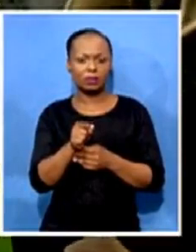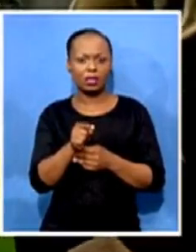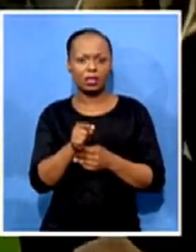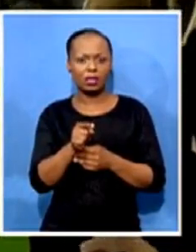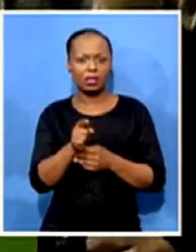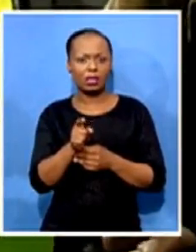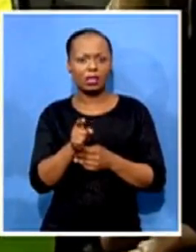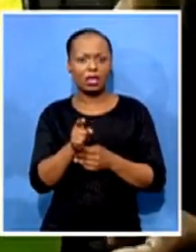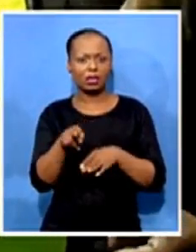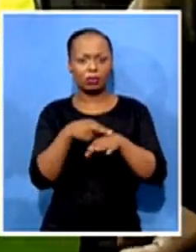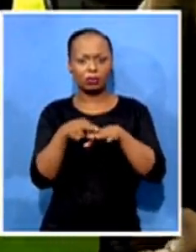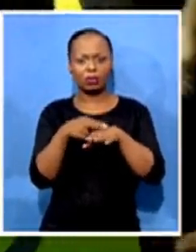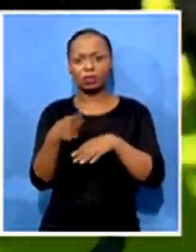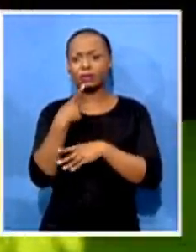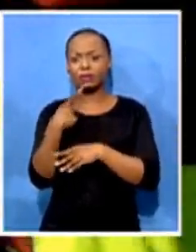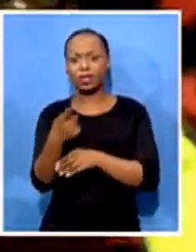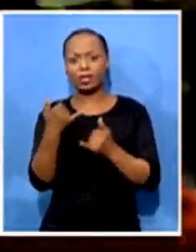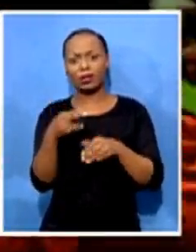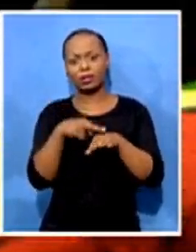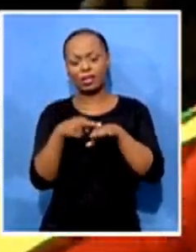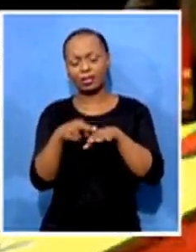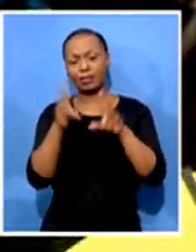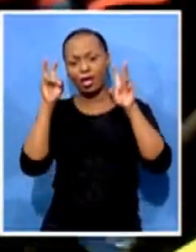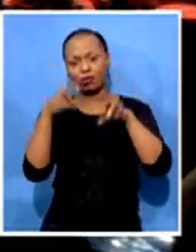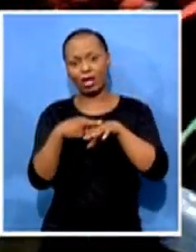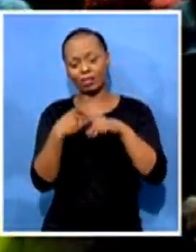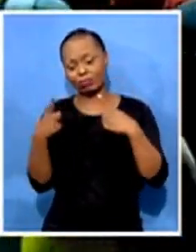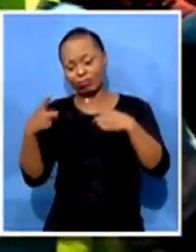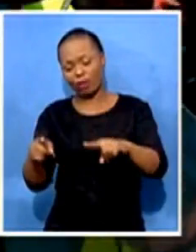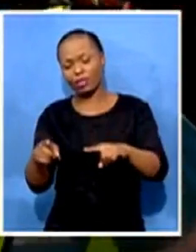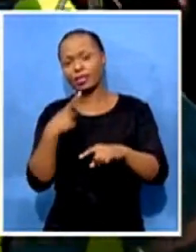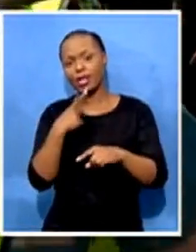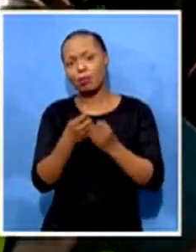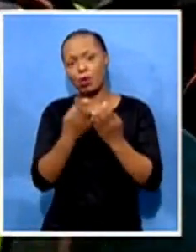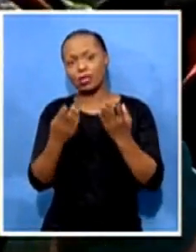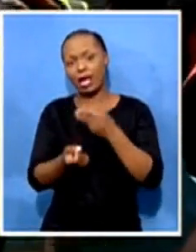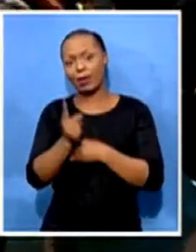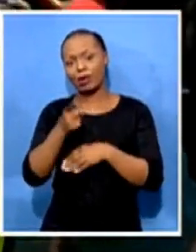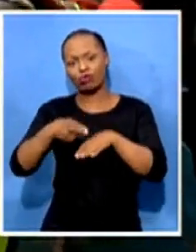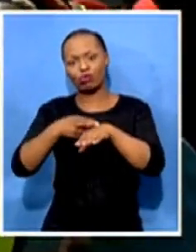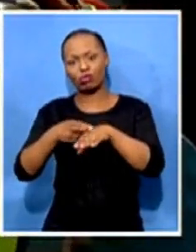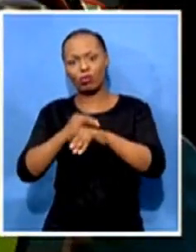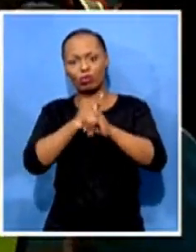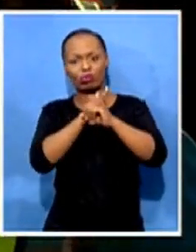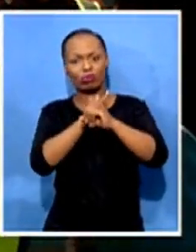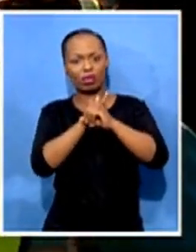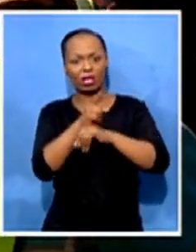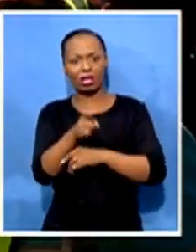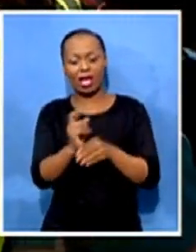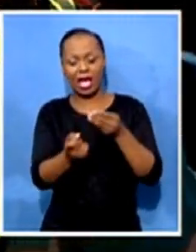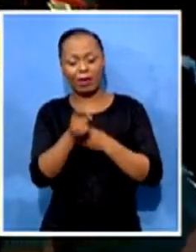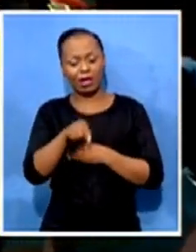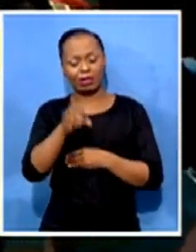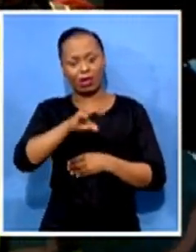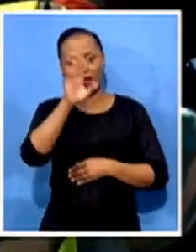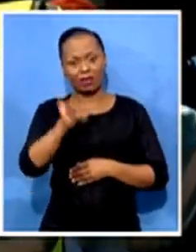school, but what some of them says is institutionalized racism still happening in South Africa. Vanessa, obviously